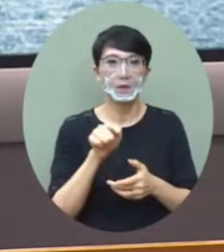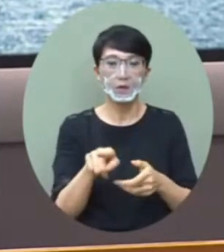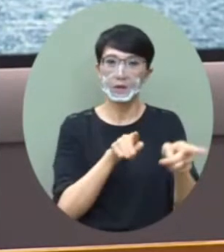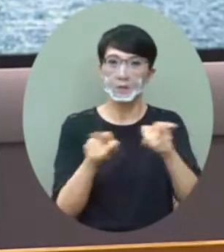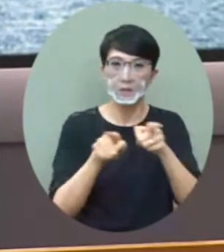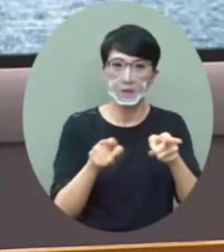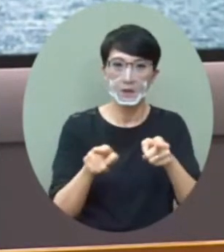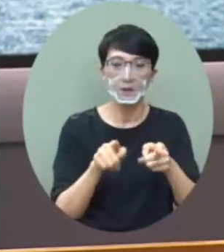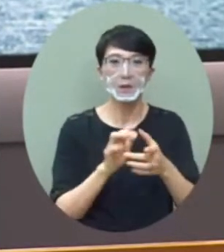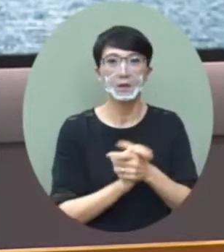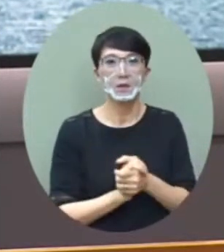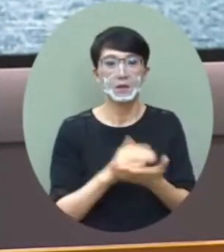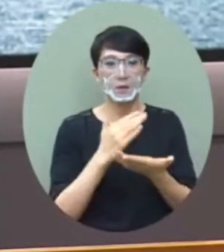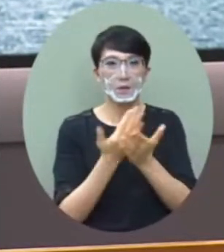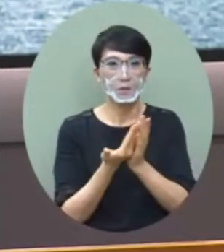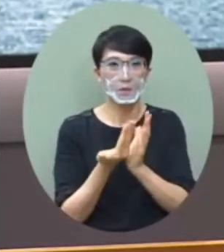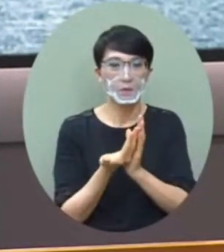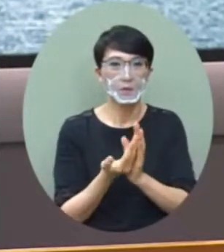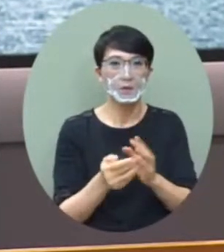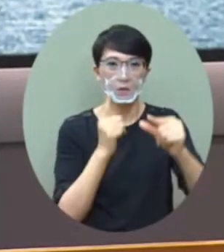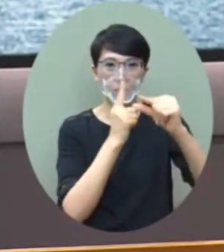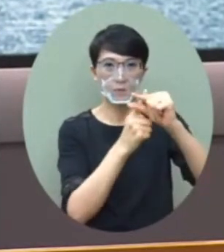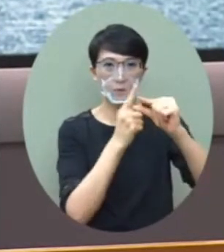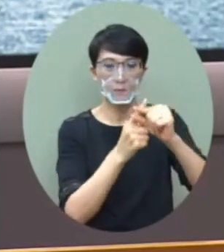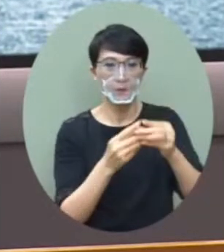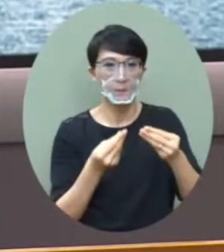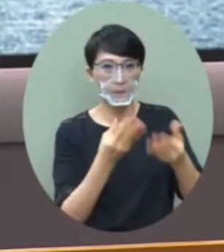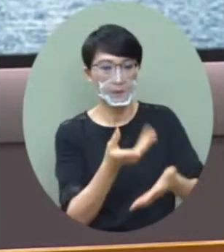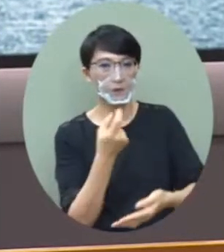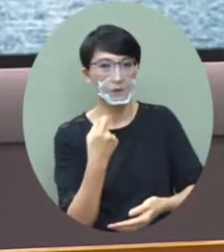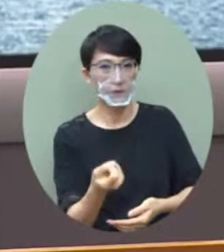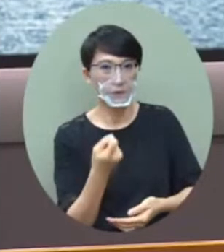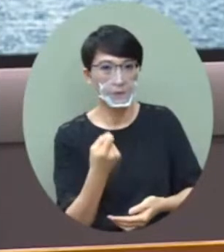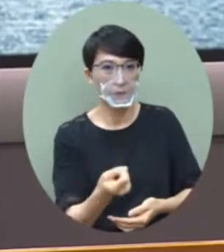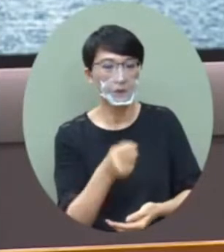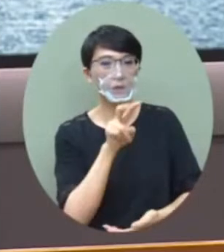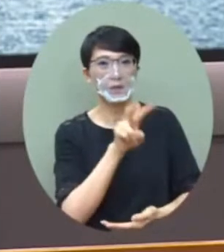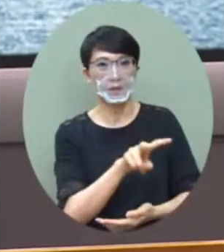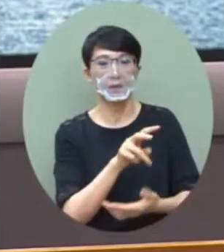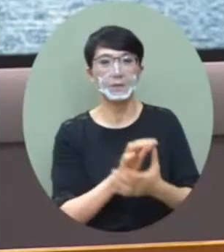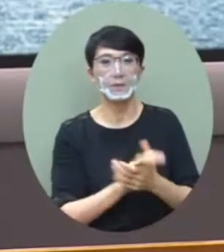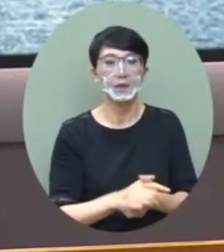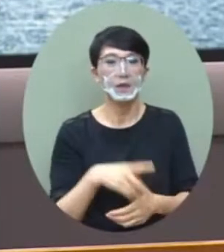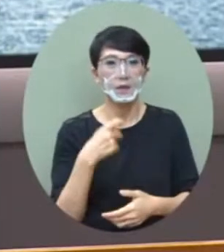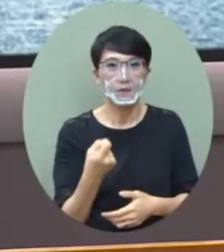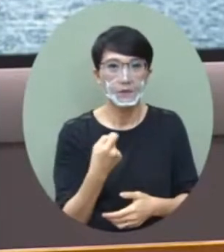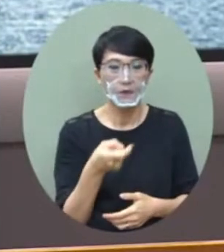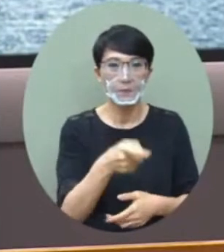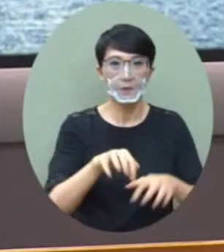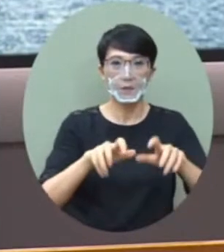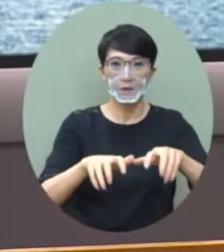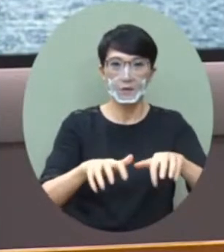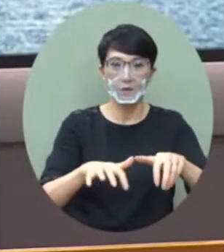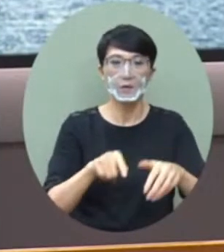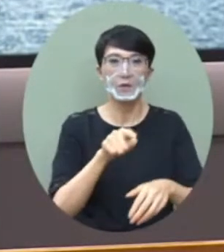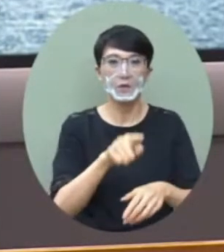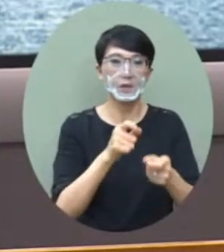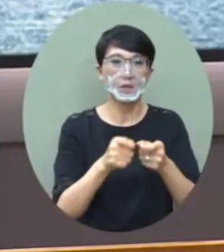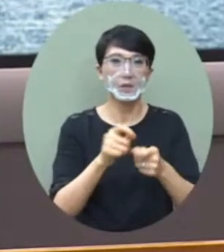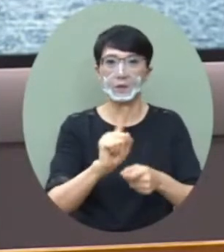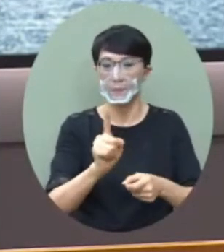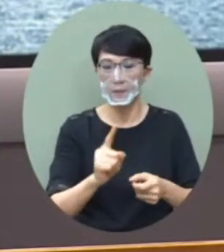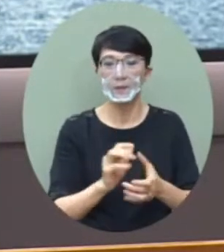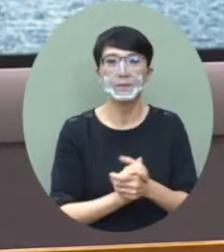added a Chinese interface in our computer system so that in guidelines, etc., are now